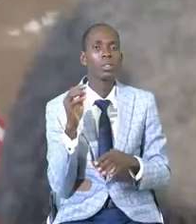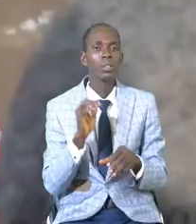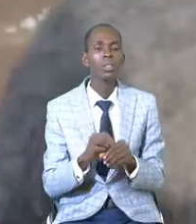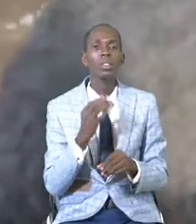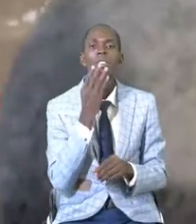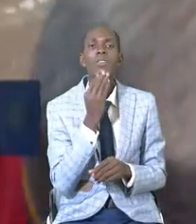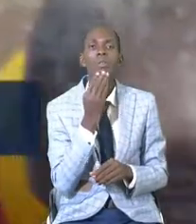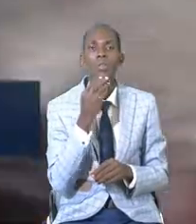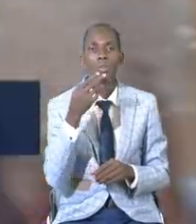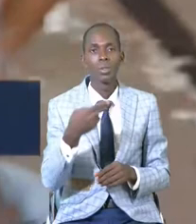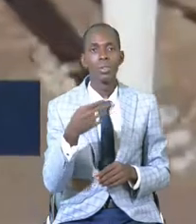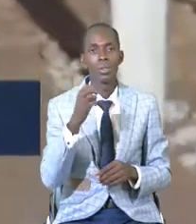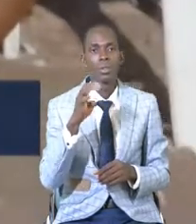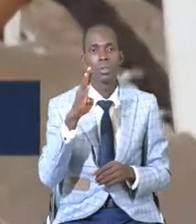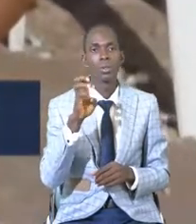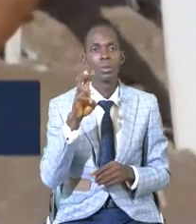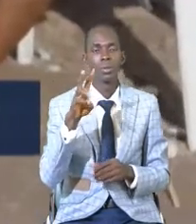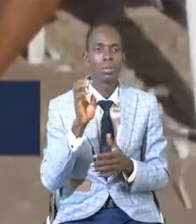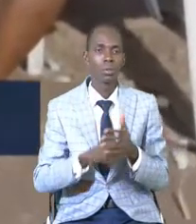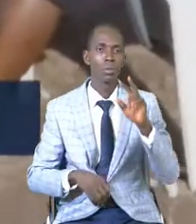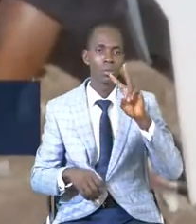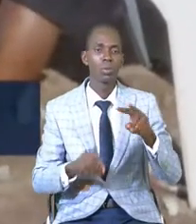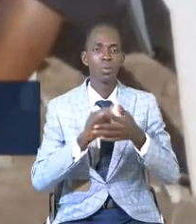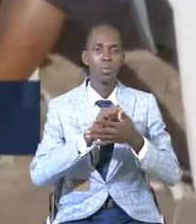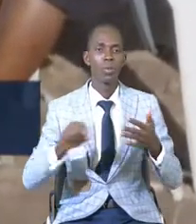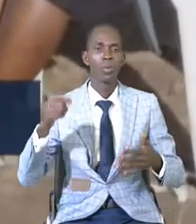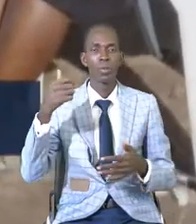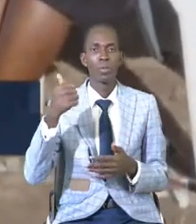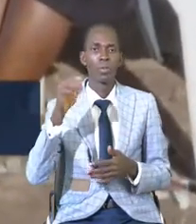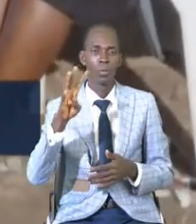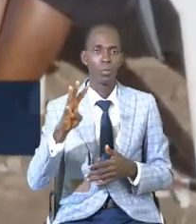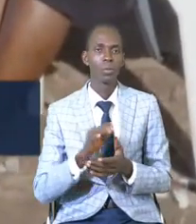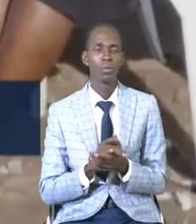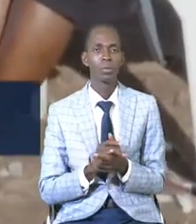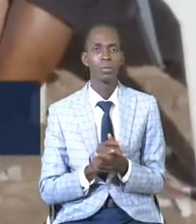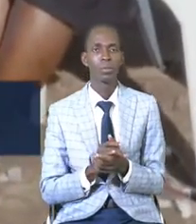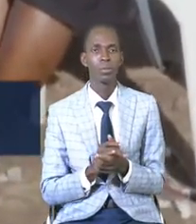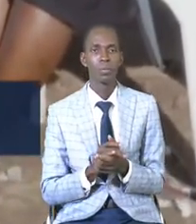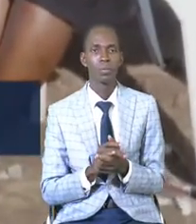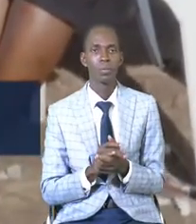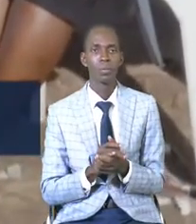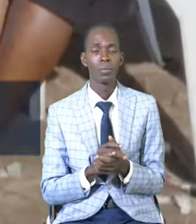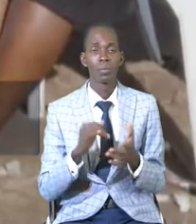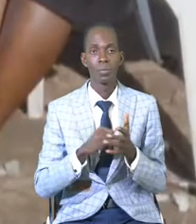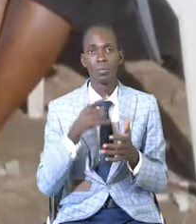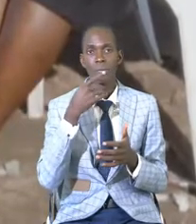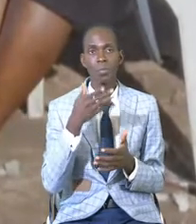we're looking at verse 14. Hebrews chapter 2, and we're looking at verse 14. It says,